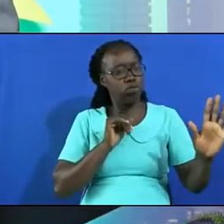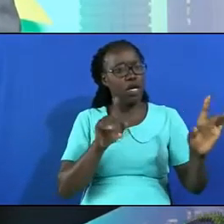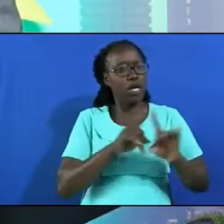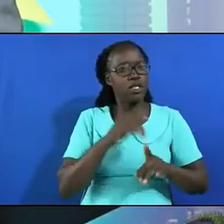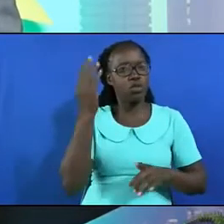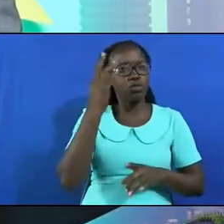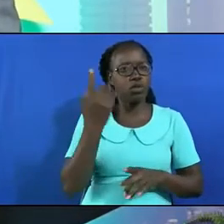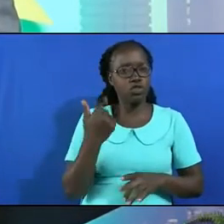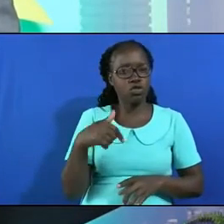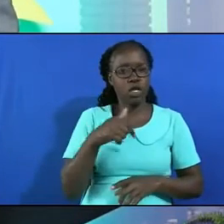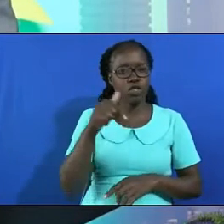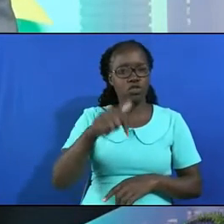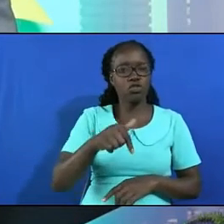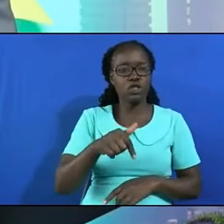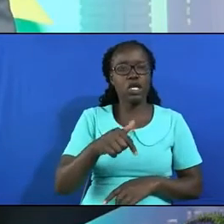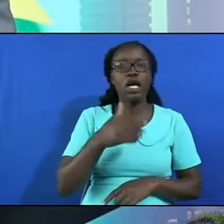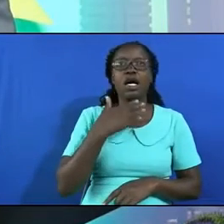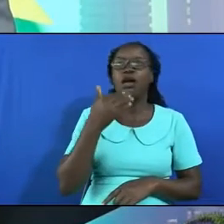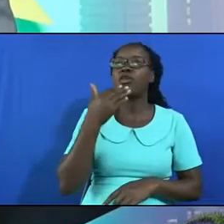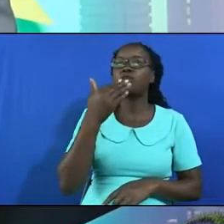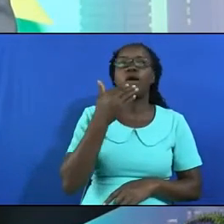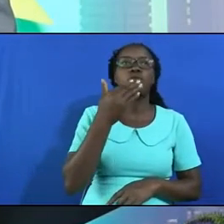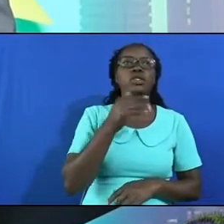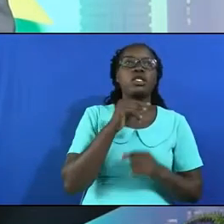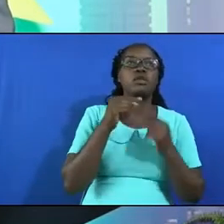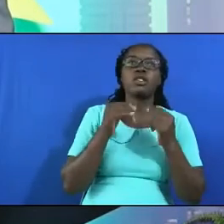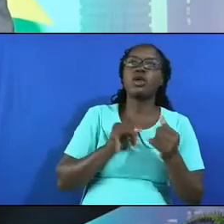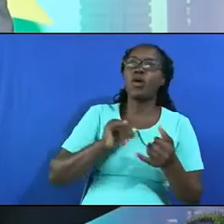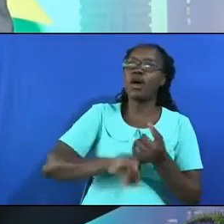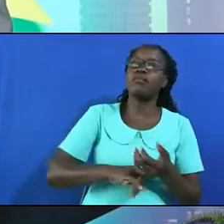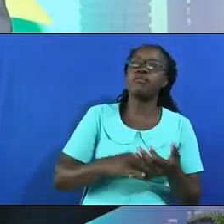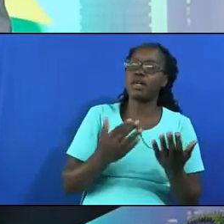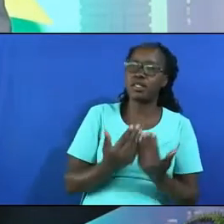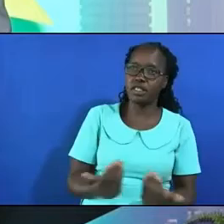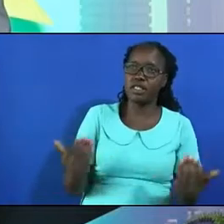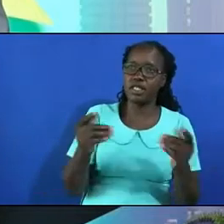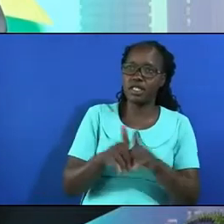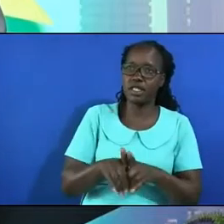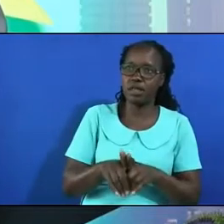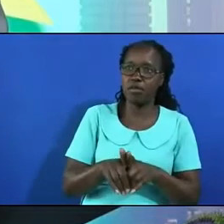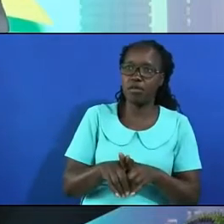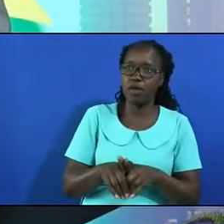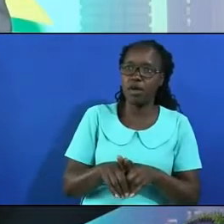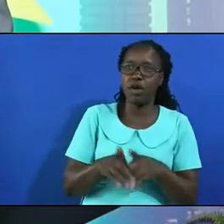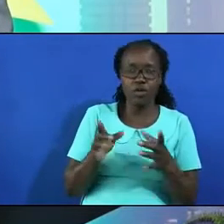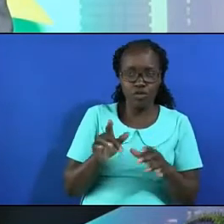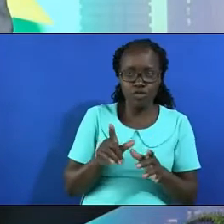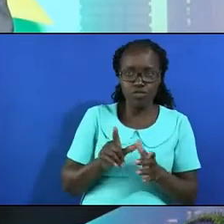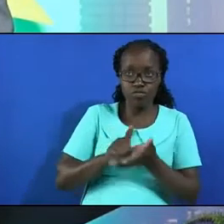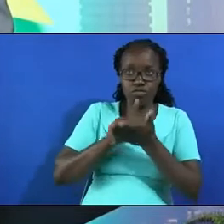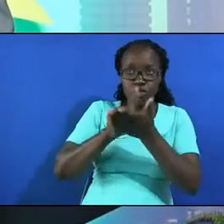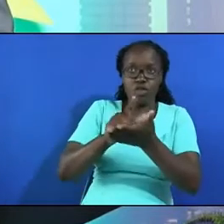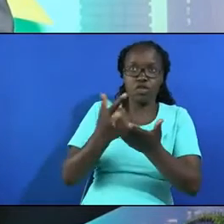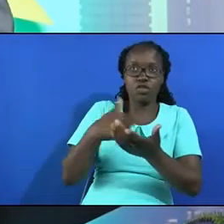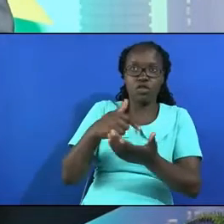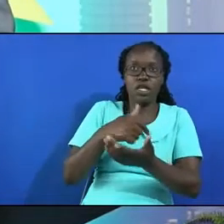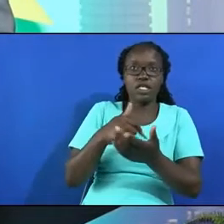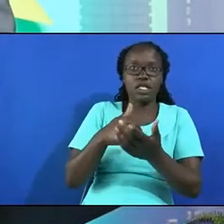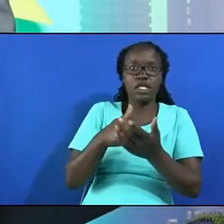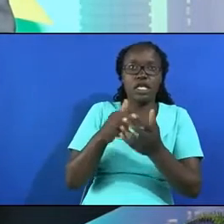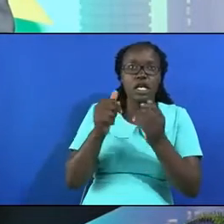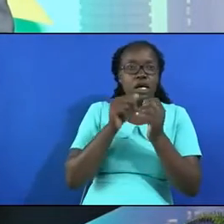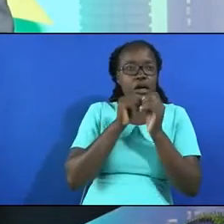you minister to us today. I would like to appreciate Pastor's wife and the children who lend him to us. The Lord bless you, our